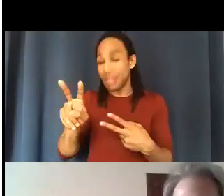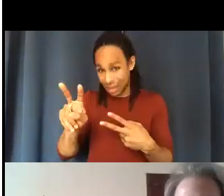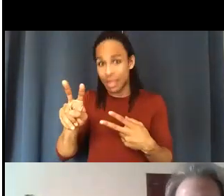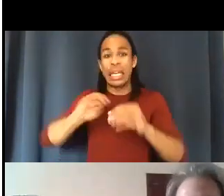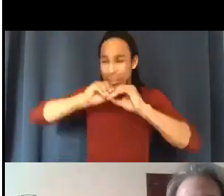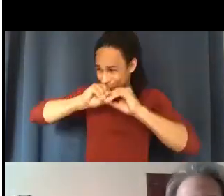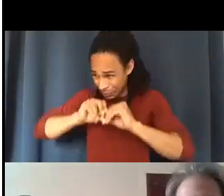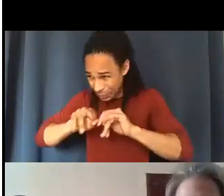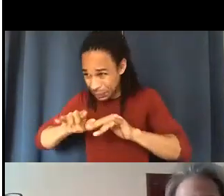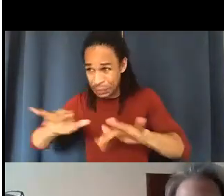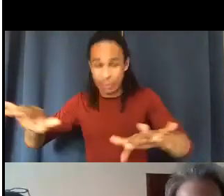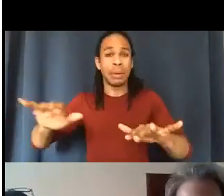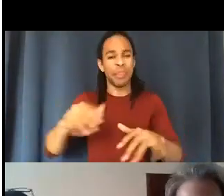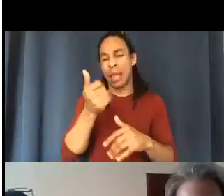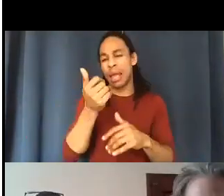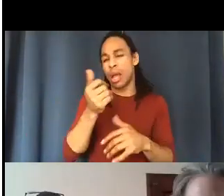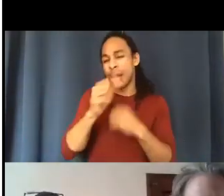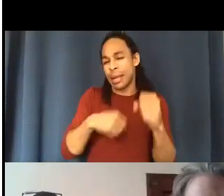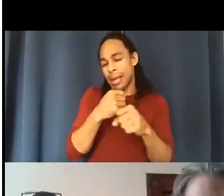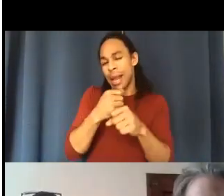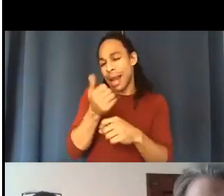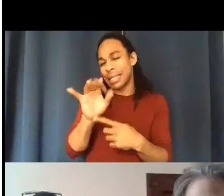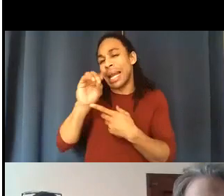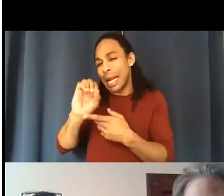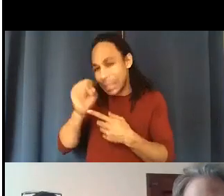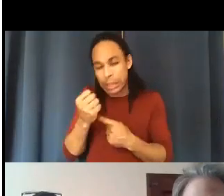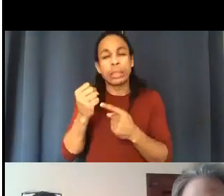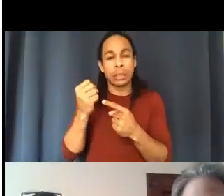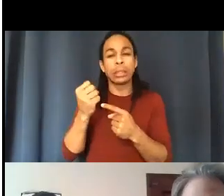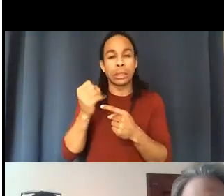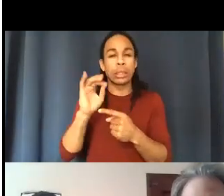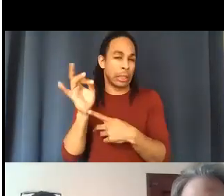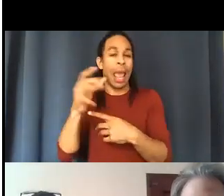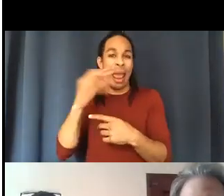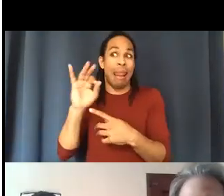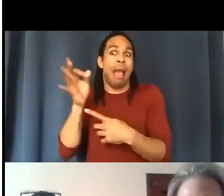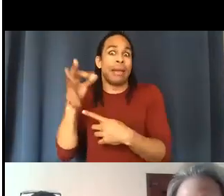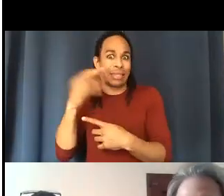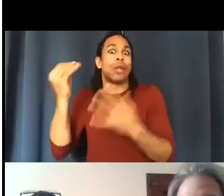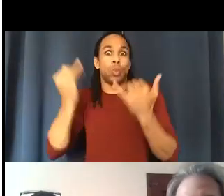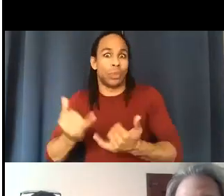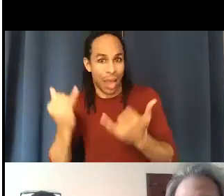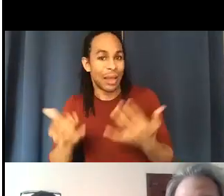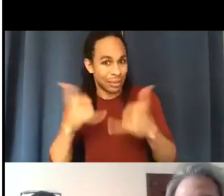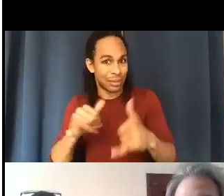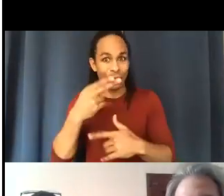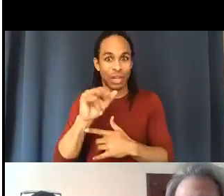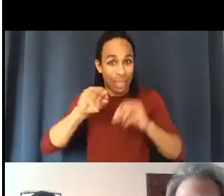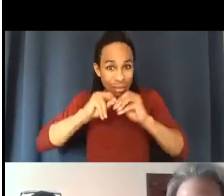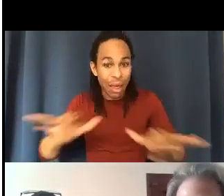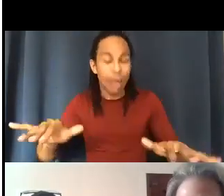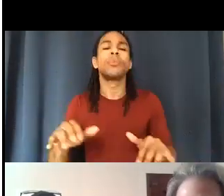swaths of the world in the 80s and 90s and still persists today. That is, the attention and the focus on